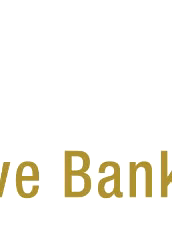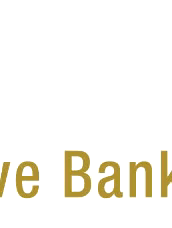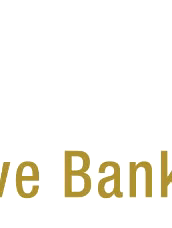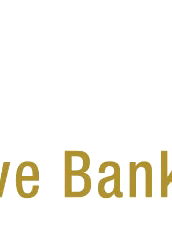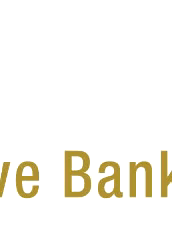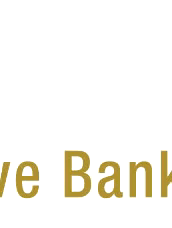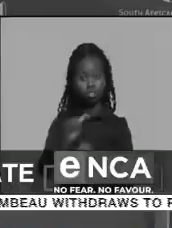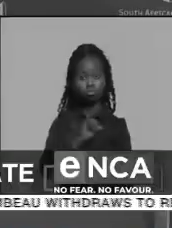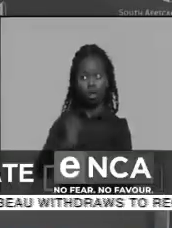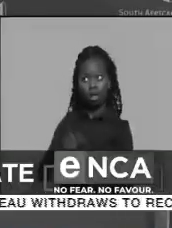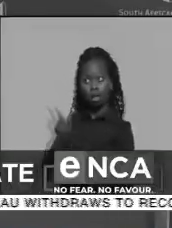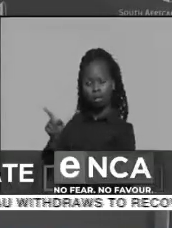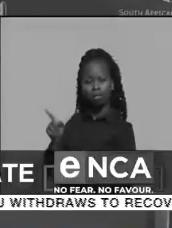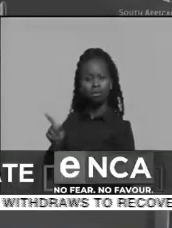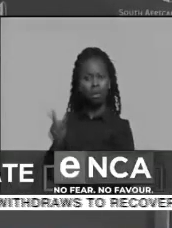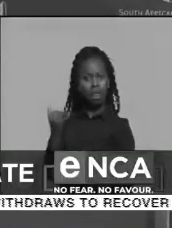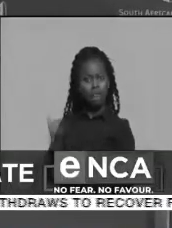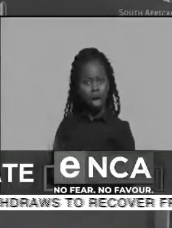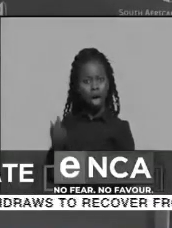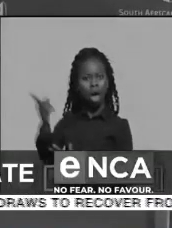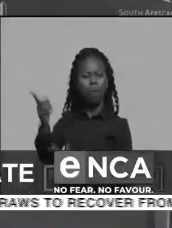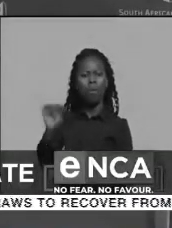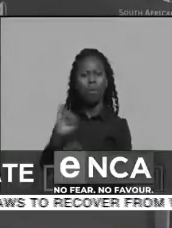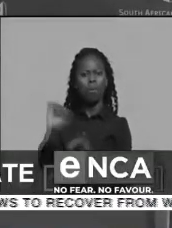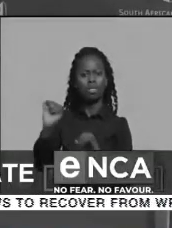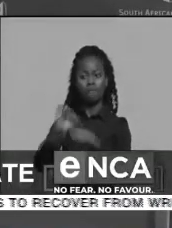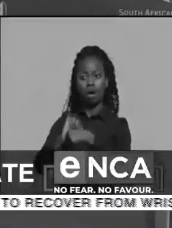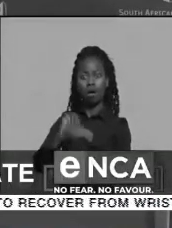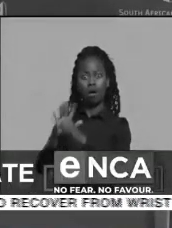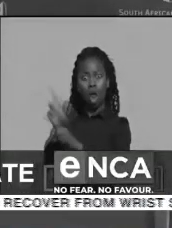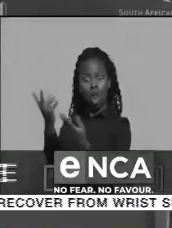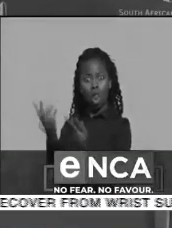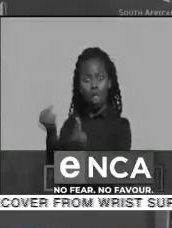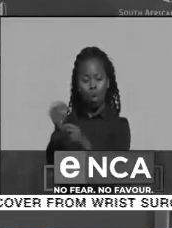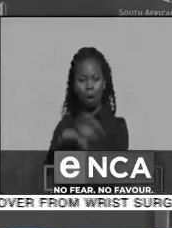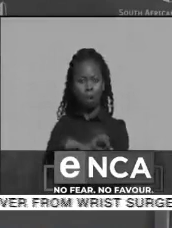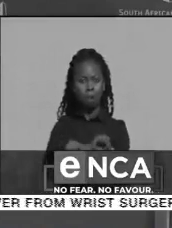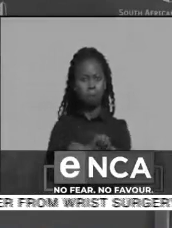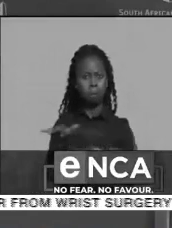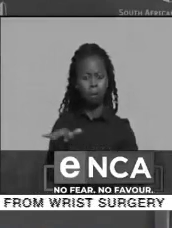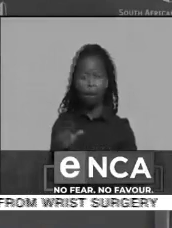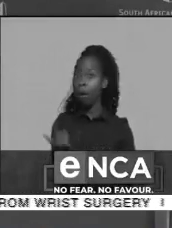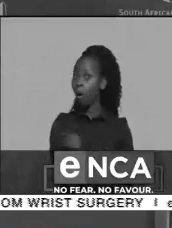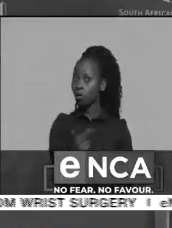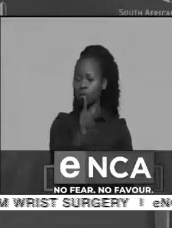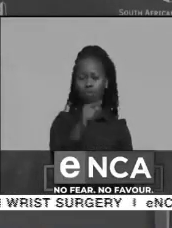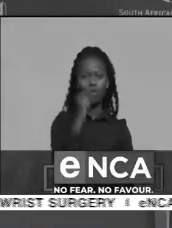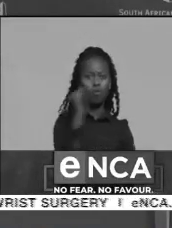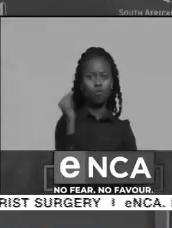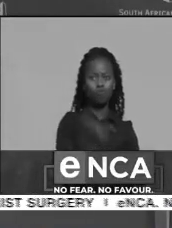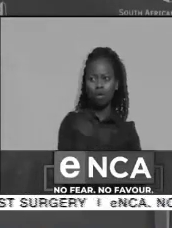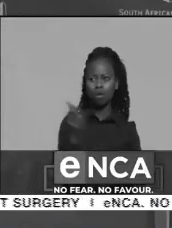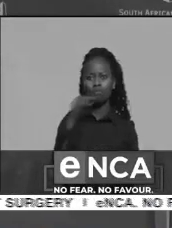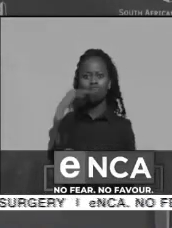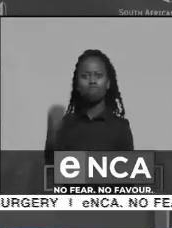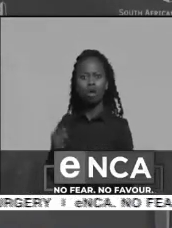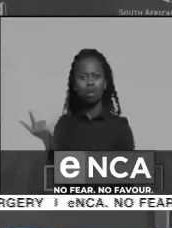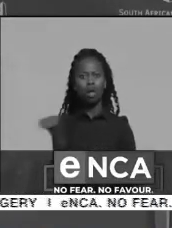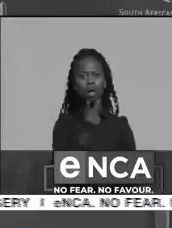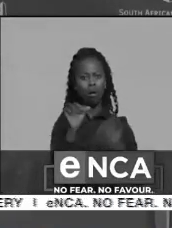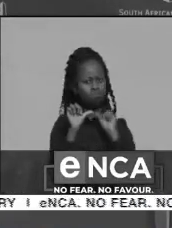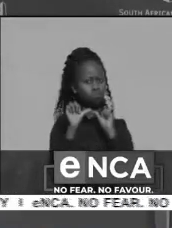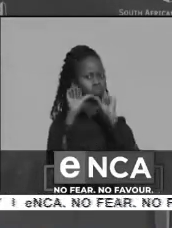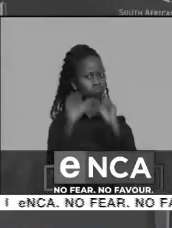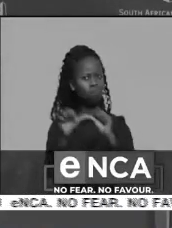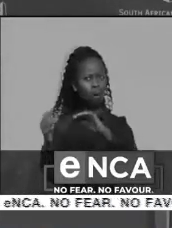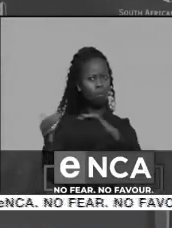another currency, such as the US dollar. This makes imports more expensive for South Africans, as they have to pay more rands to buy the